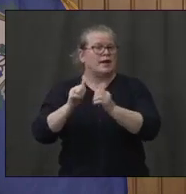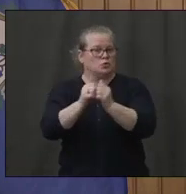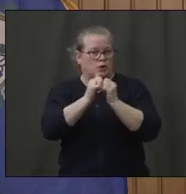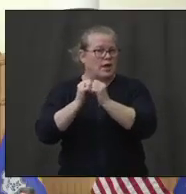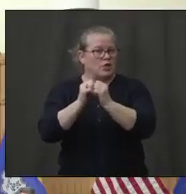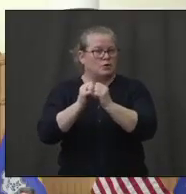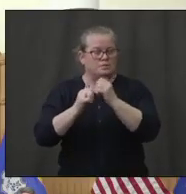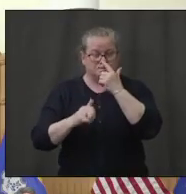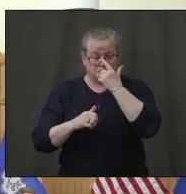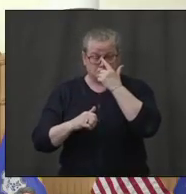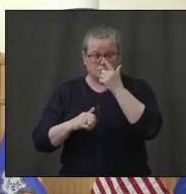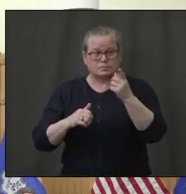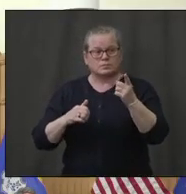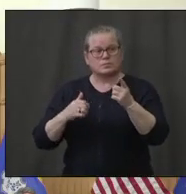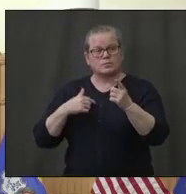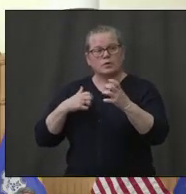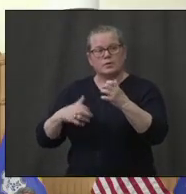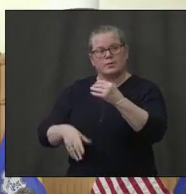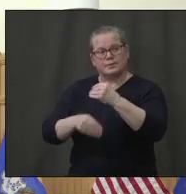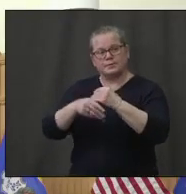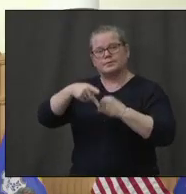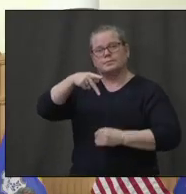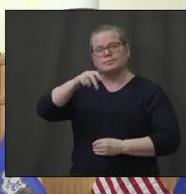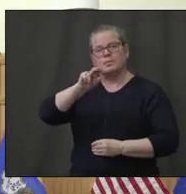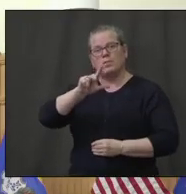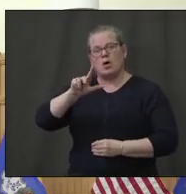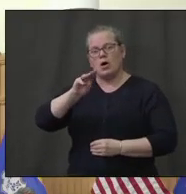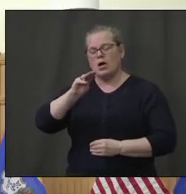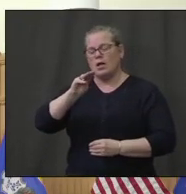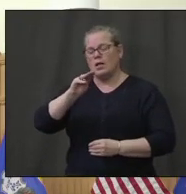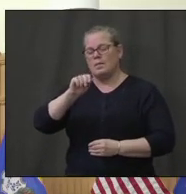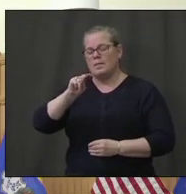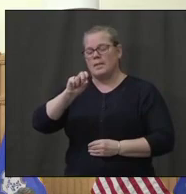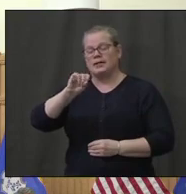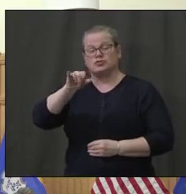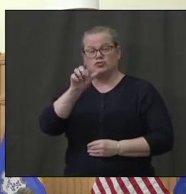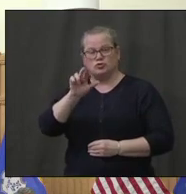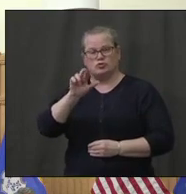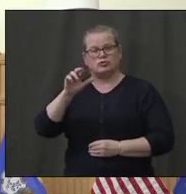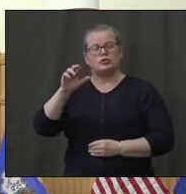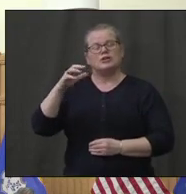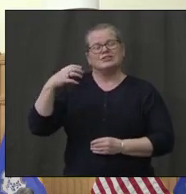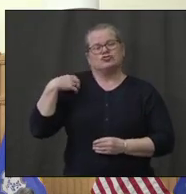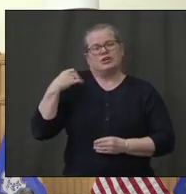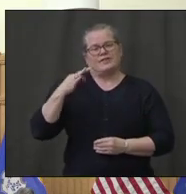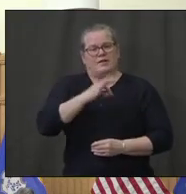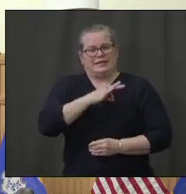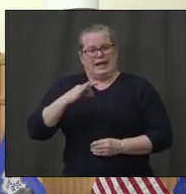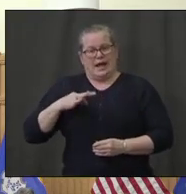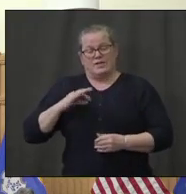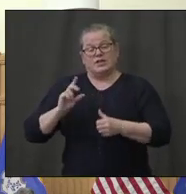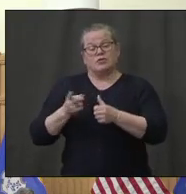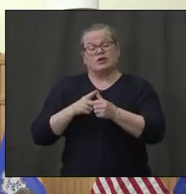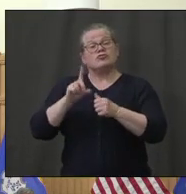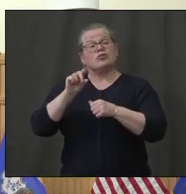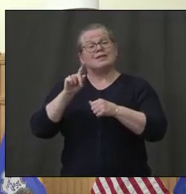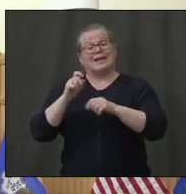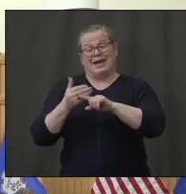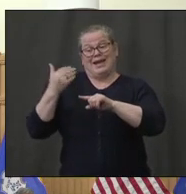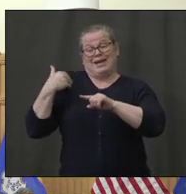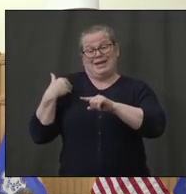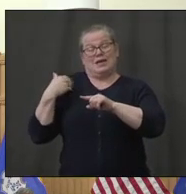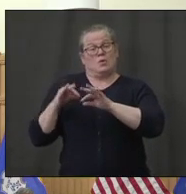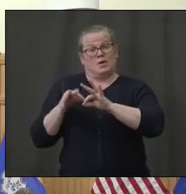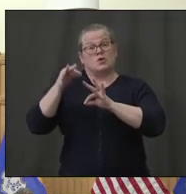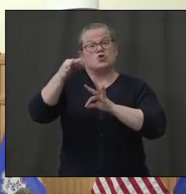add to that. Paul Mounds, Jr., Chief of Staff for the Governor. When we moved the original date, we actually were working with our fellow governors